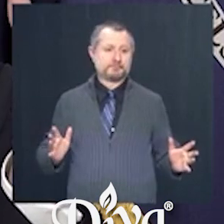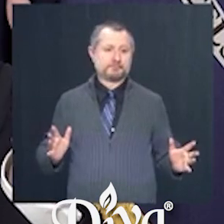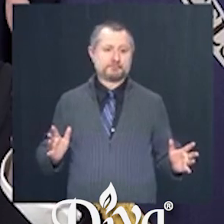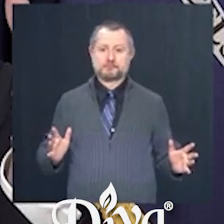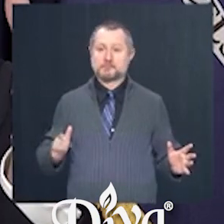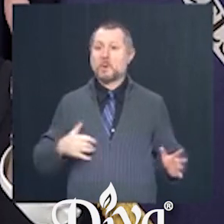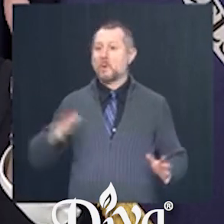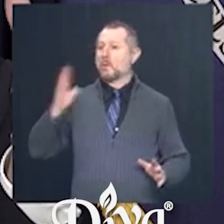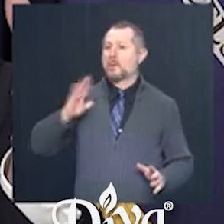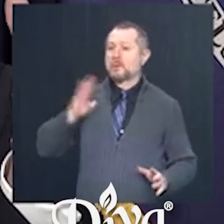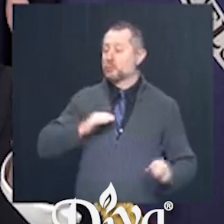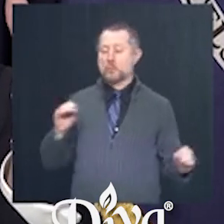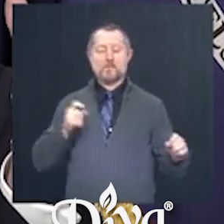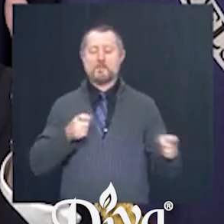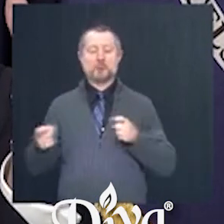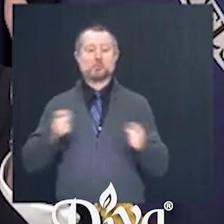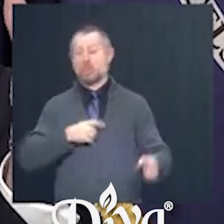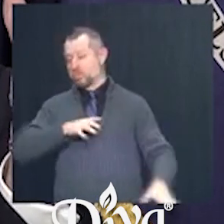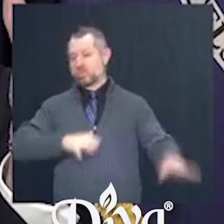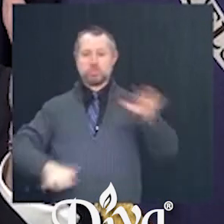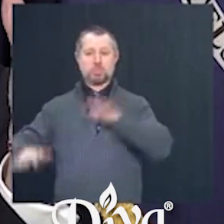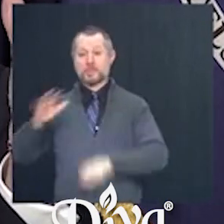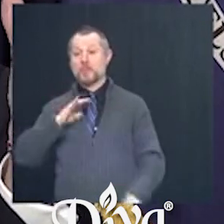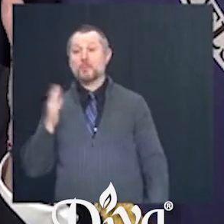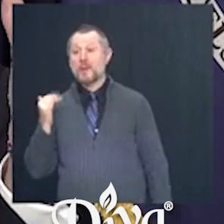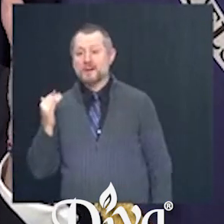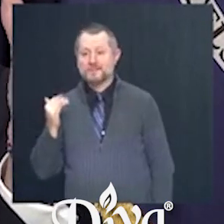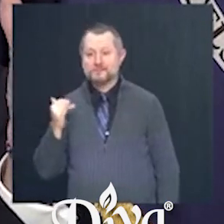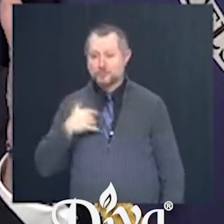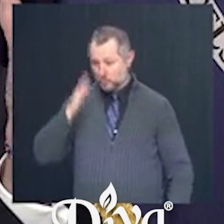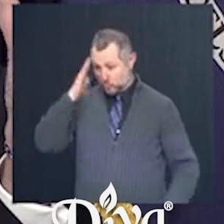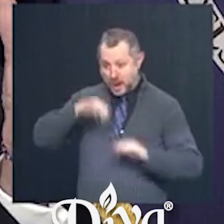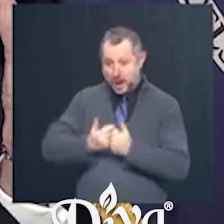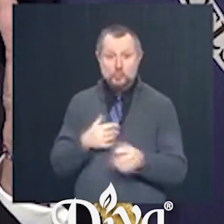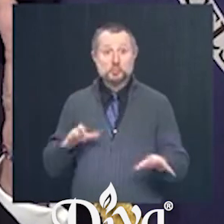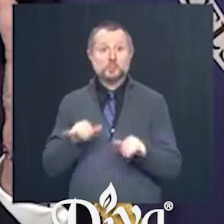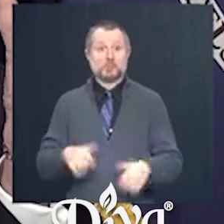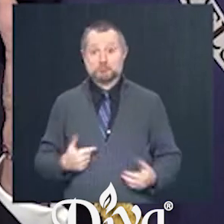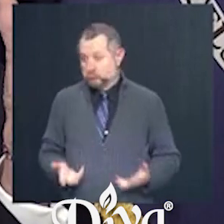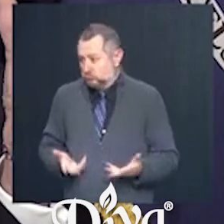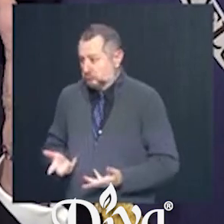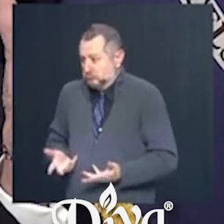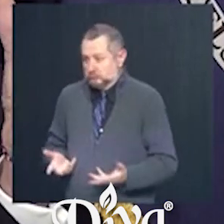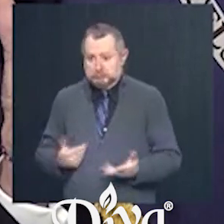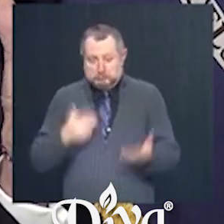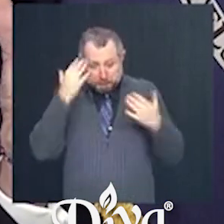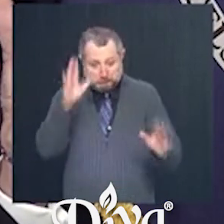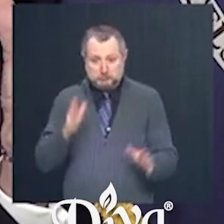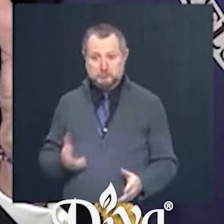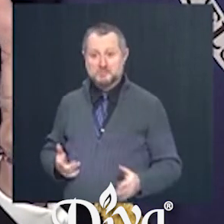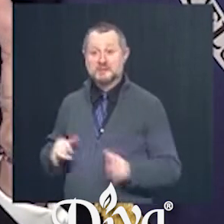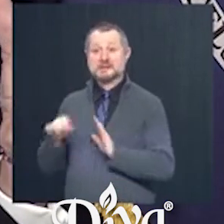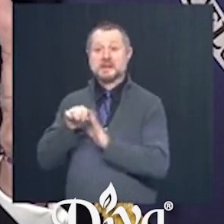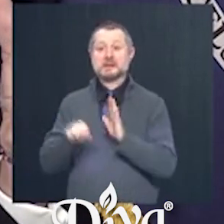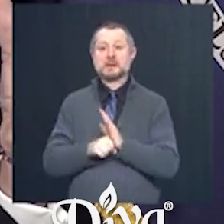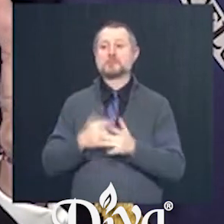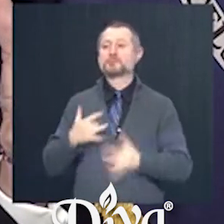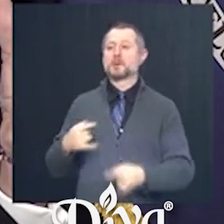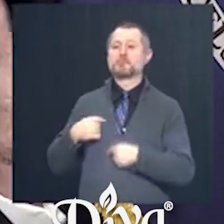manage the volume because there was no management system. The state doesn't manage.